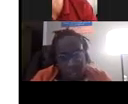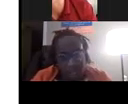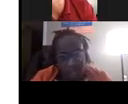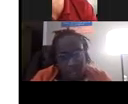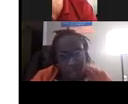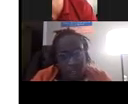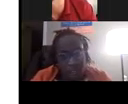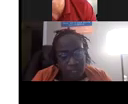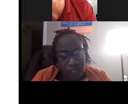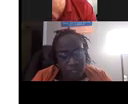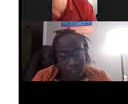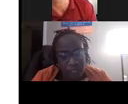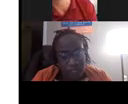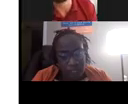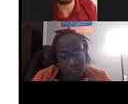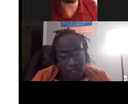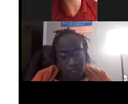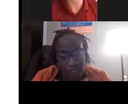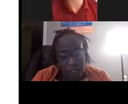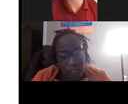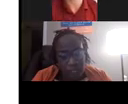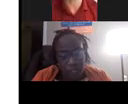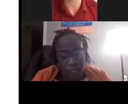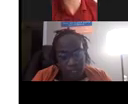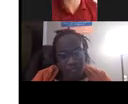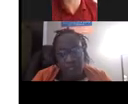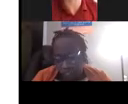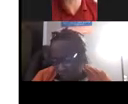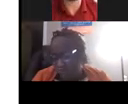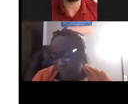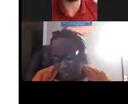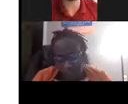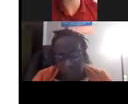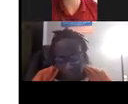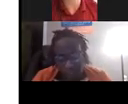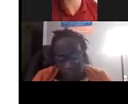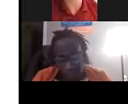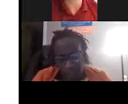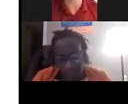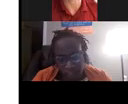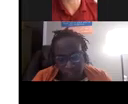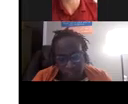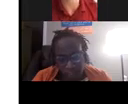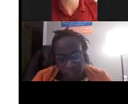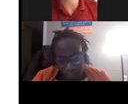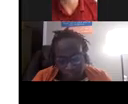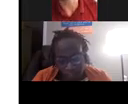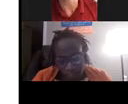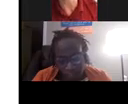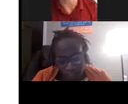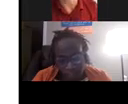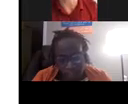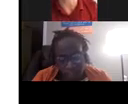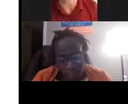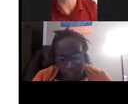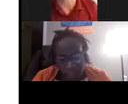I think God is so much bigger than the church and as important as orthodoxy is